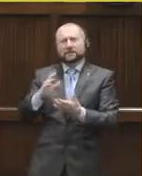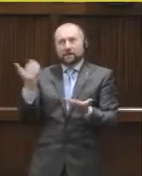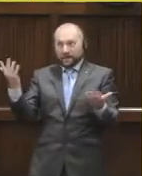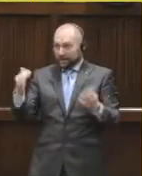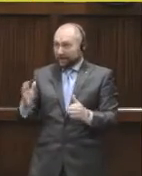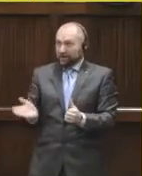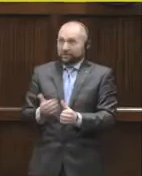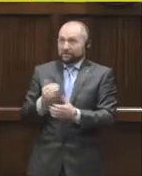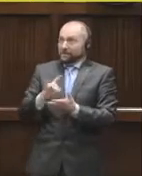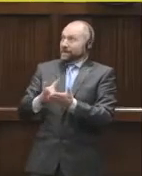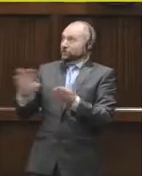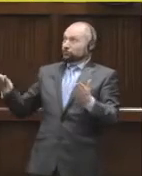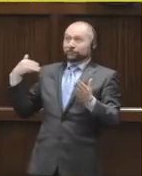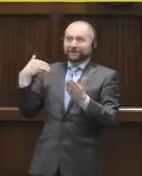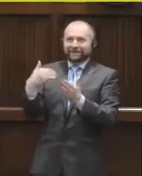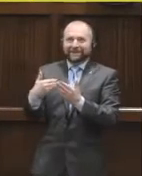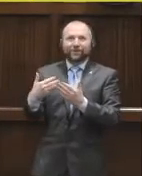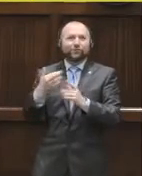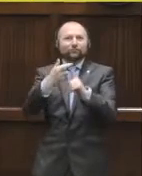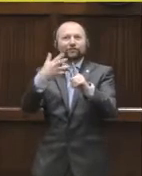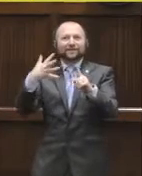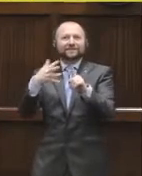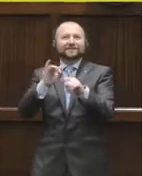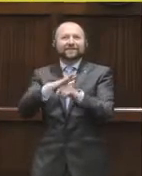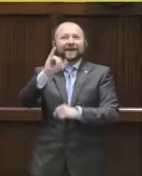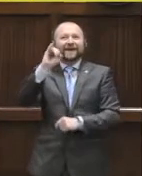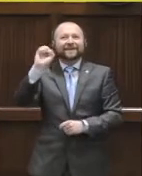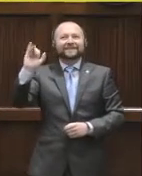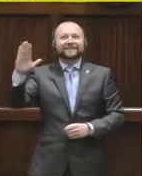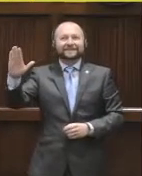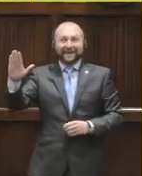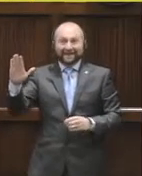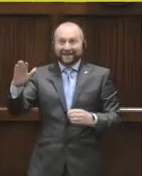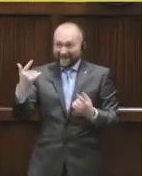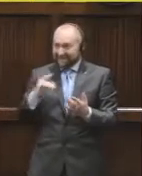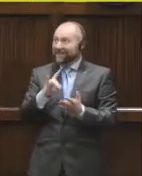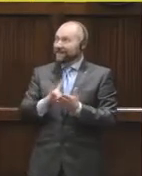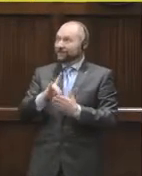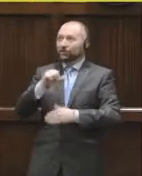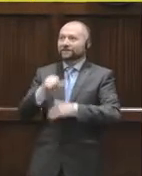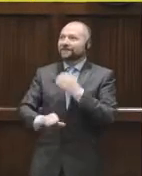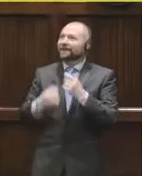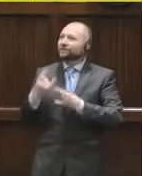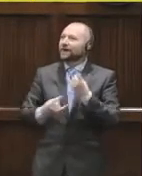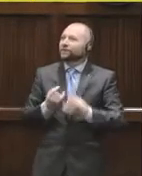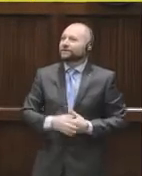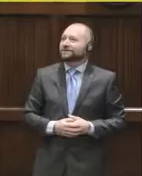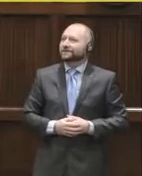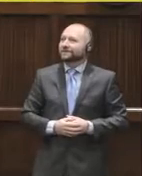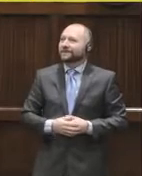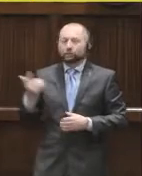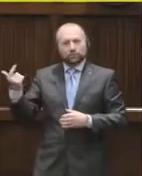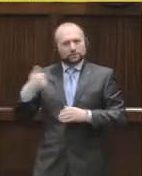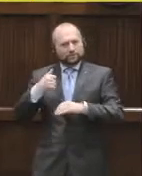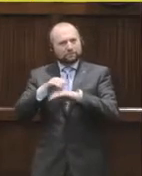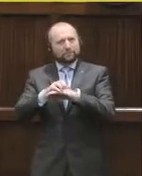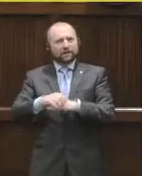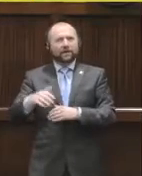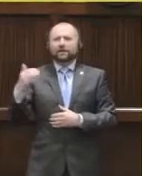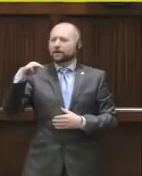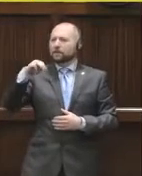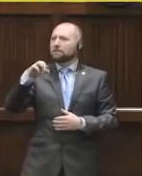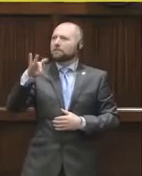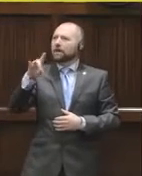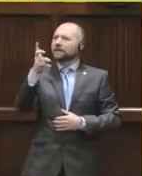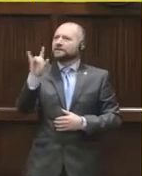The recognition of the Irish Sign Language for the deaf community bill is a historic day, brought into the Oireachtas by my Fianna Fáil colleague, Senator Mark